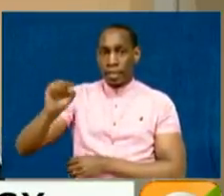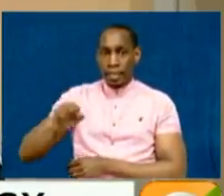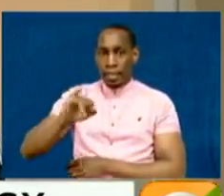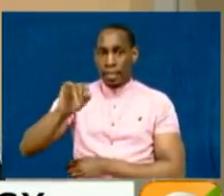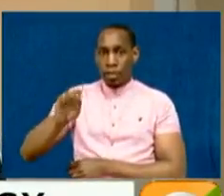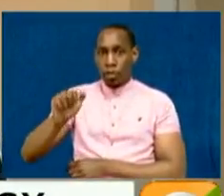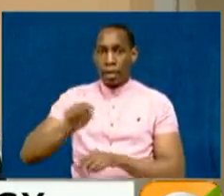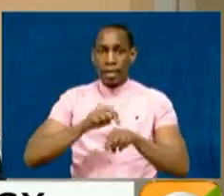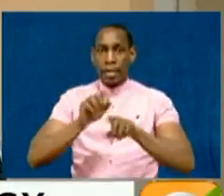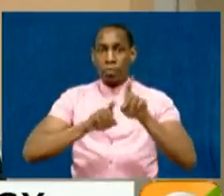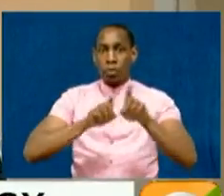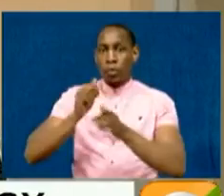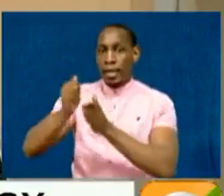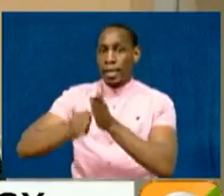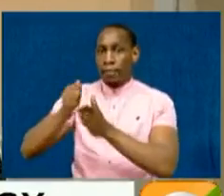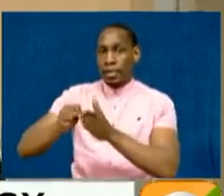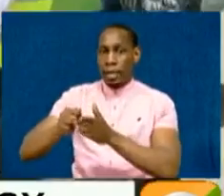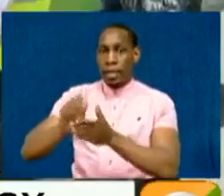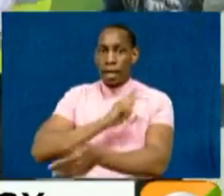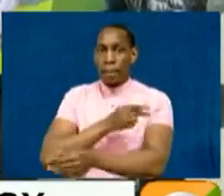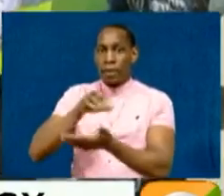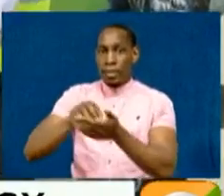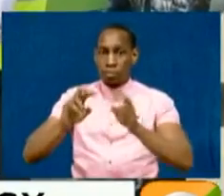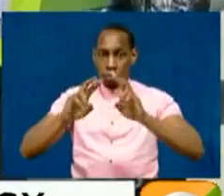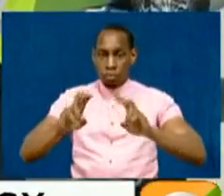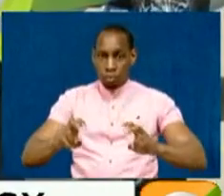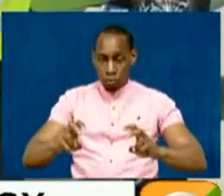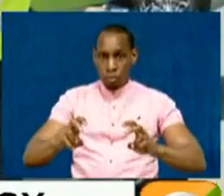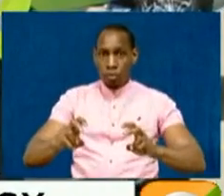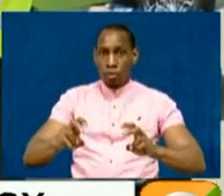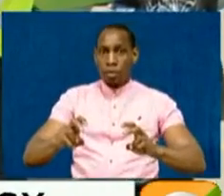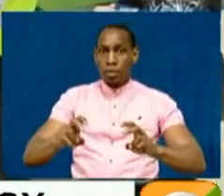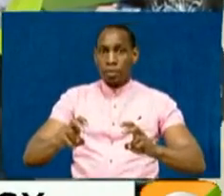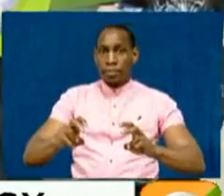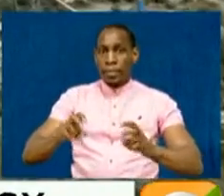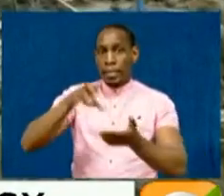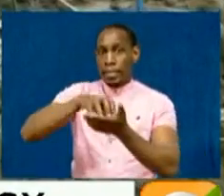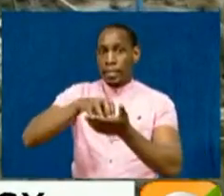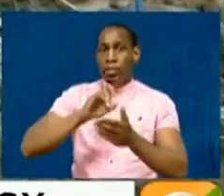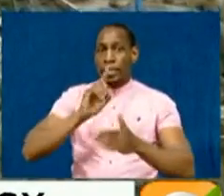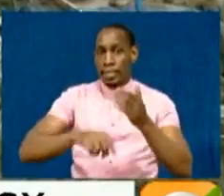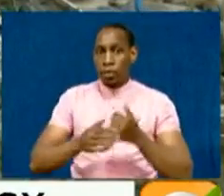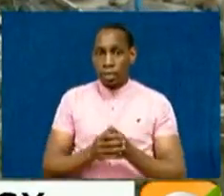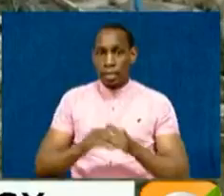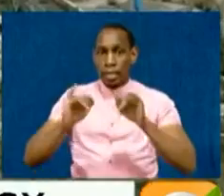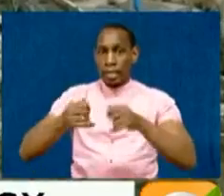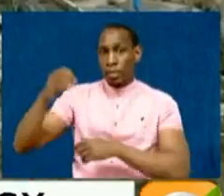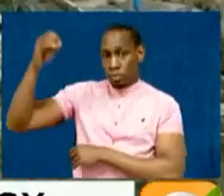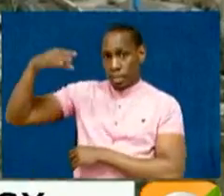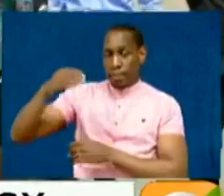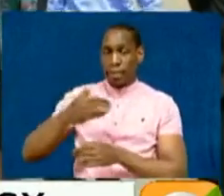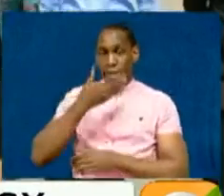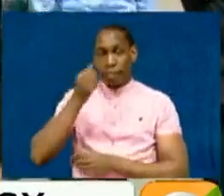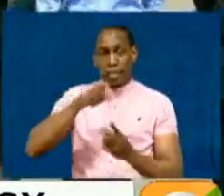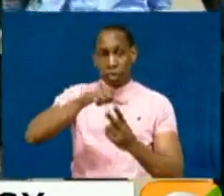Monica Juma, during a visit to Olkaria, Naivasha, to inspect and assess Kengen's geothermal power facilities, stated that renewable energy is